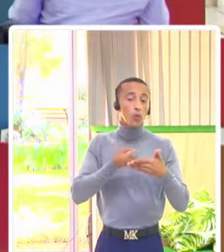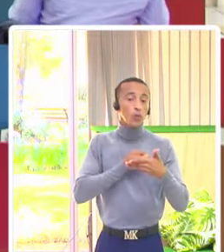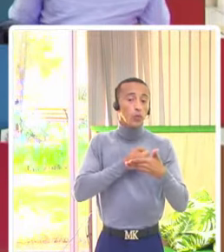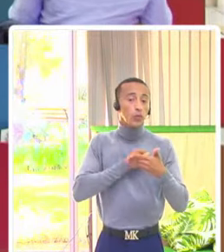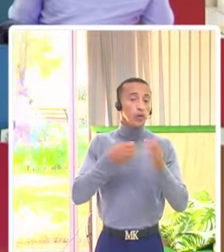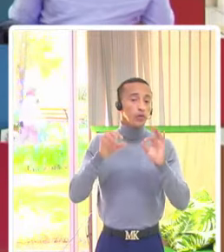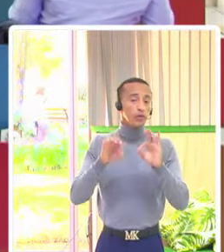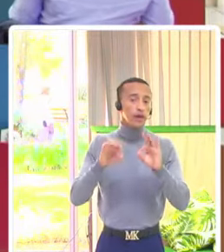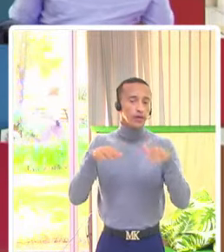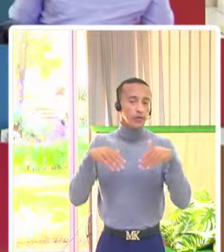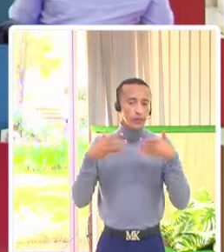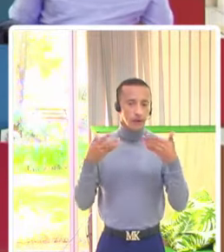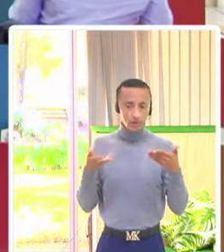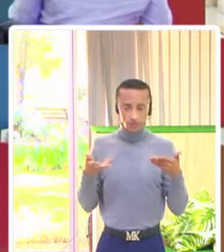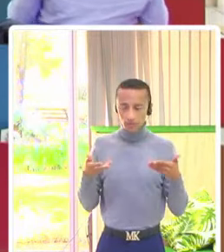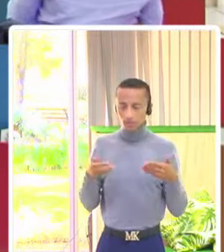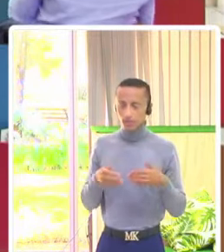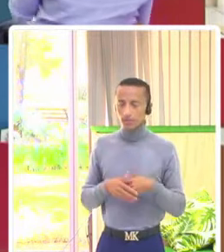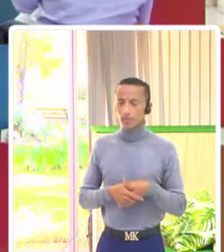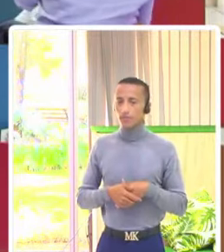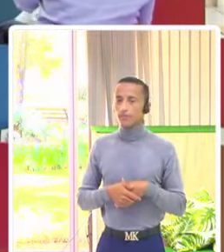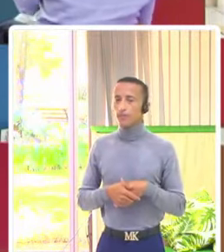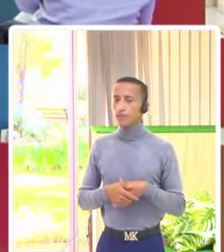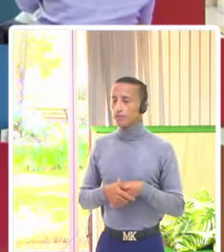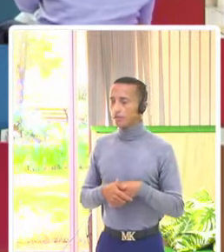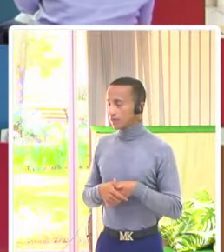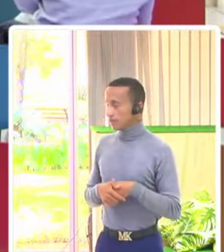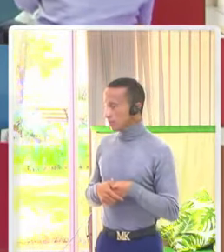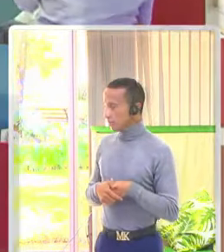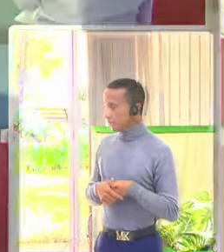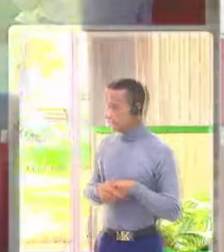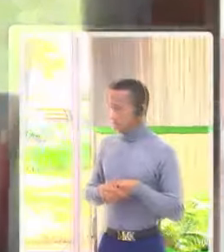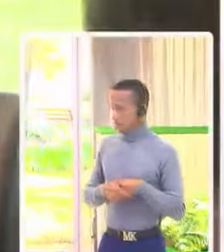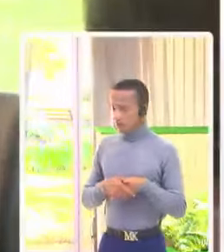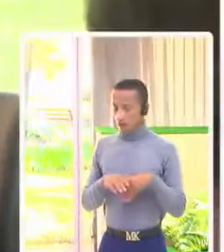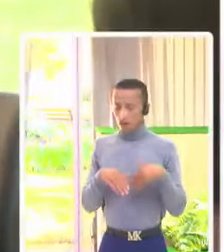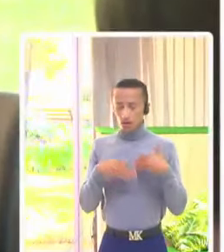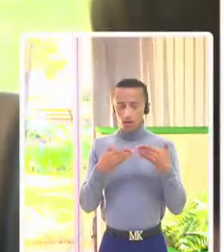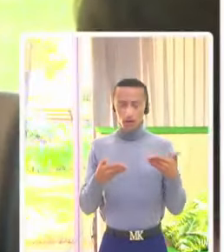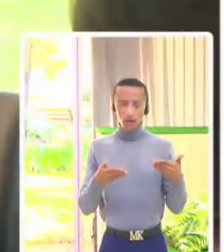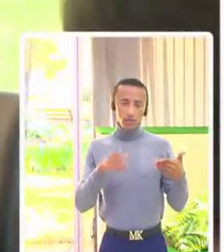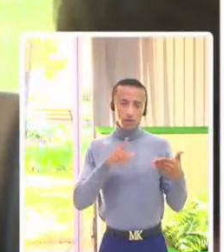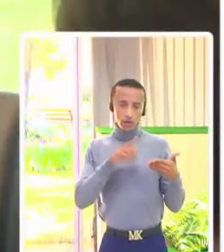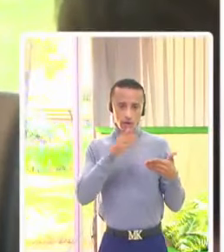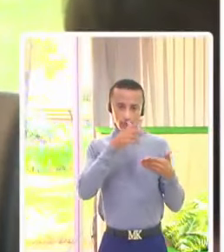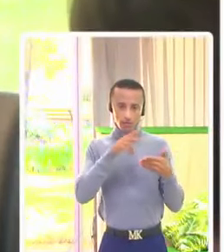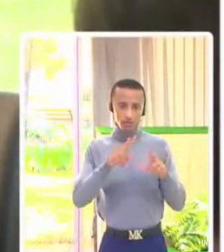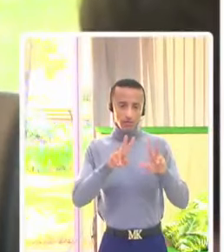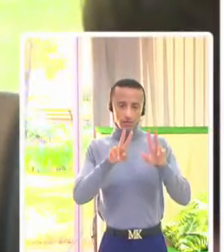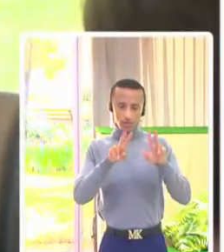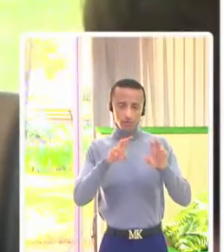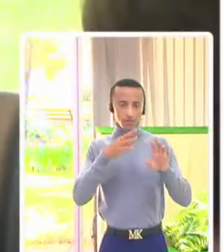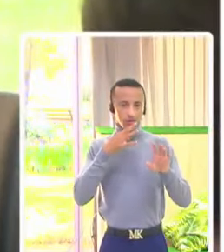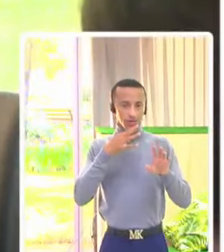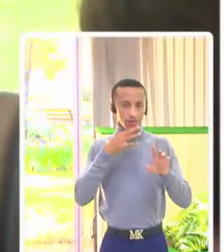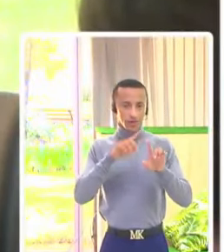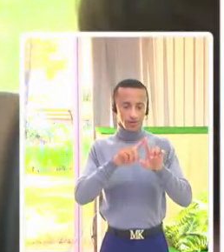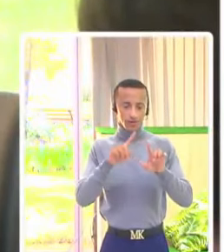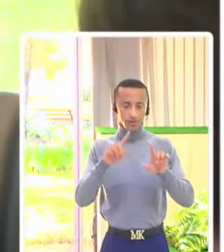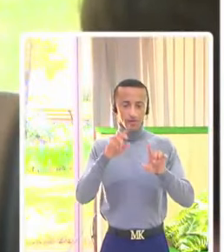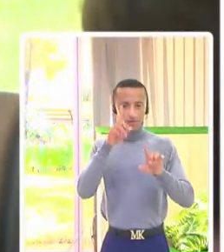So many of them are known, particularly those that affect people's day-to-day life and have